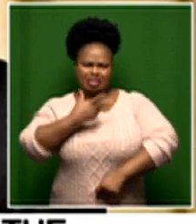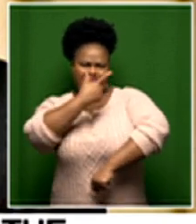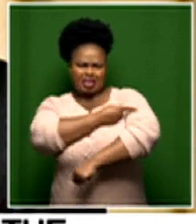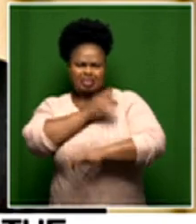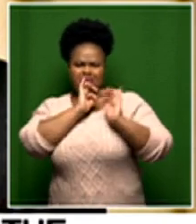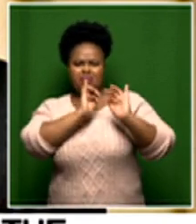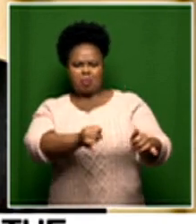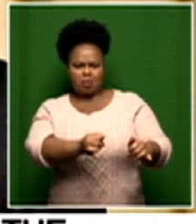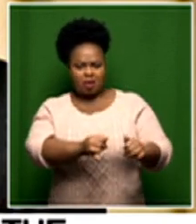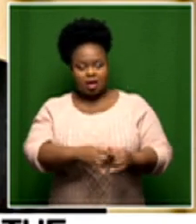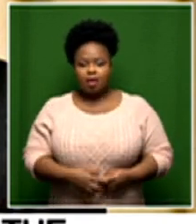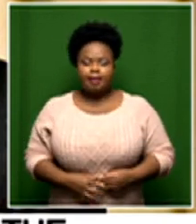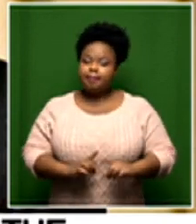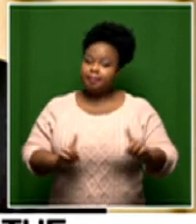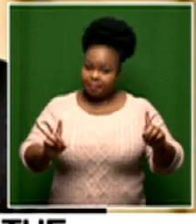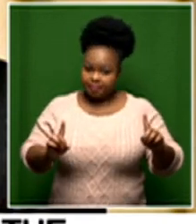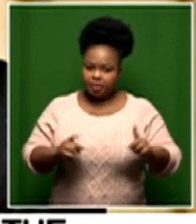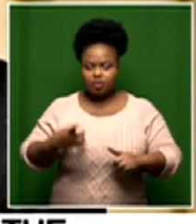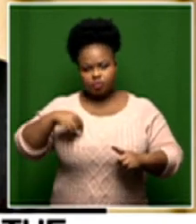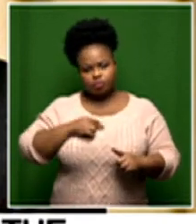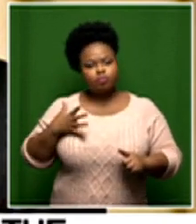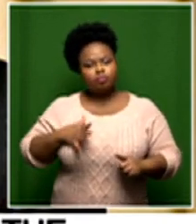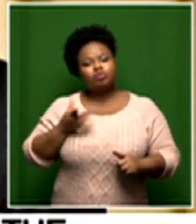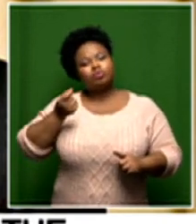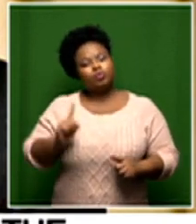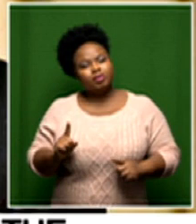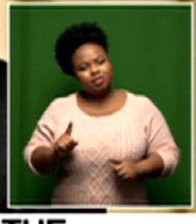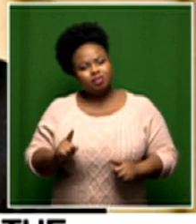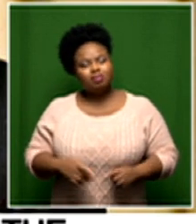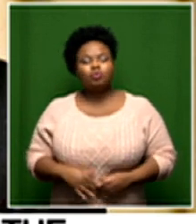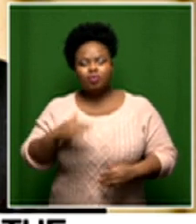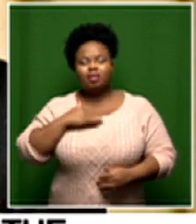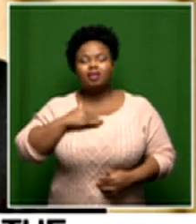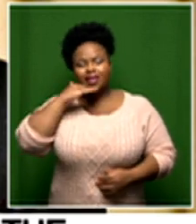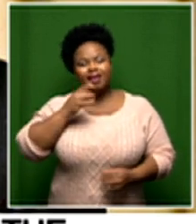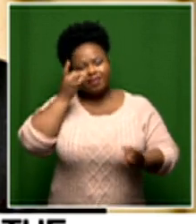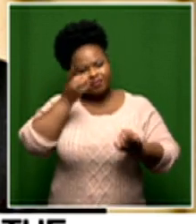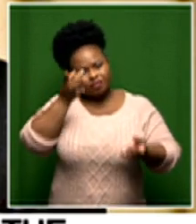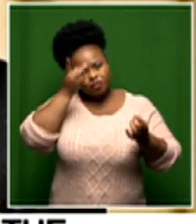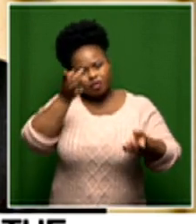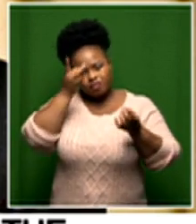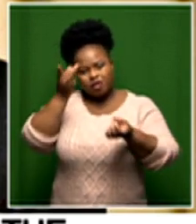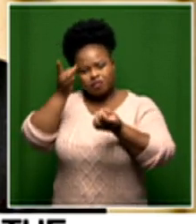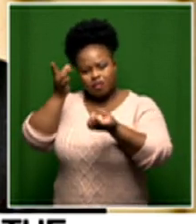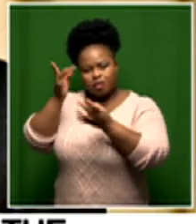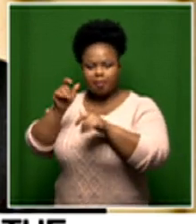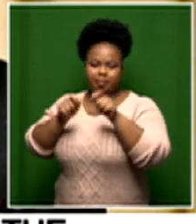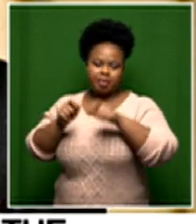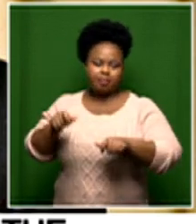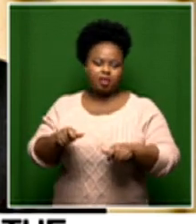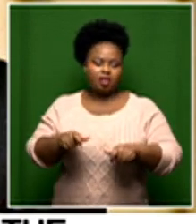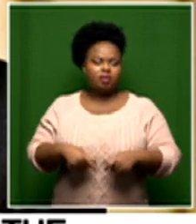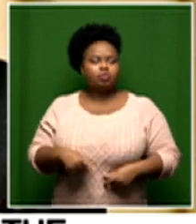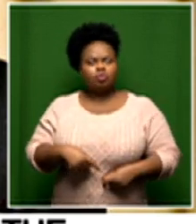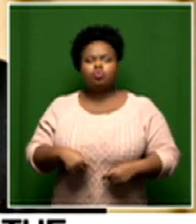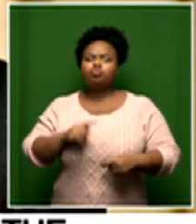are bad and all of that. What we intend to do is to roll out enough information to reassure the public of the